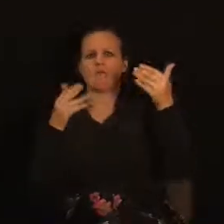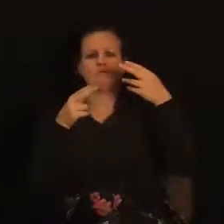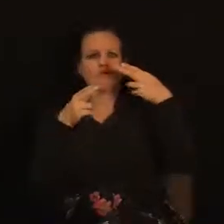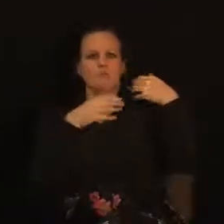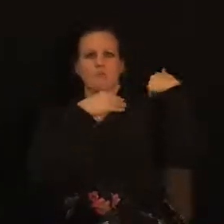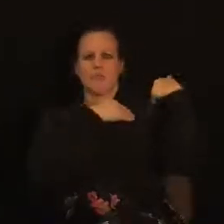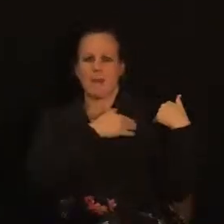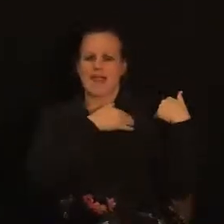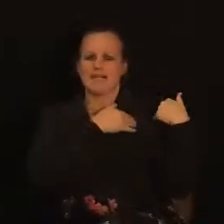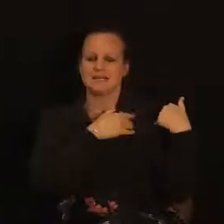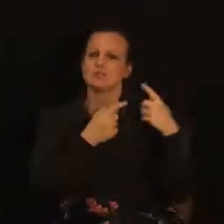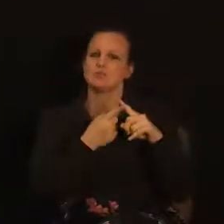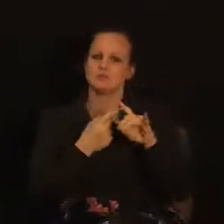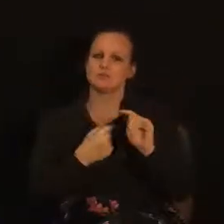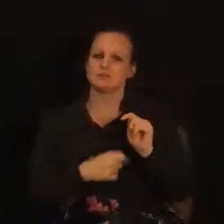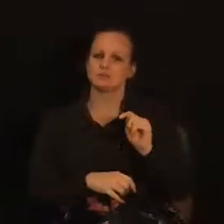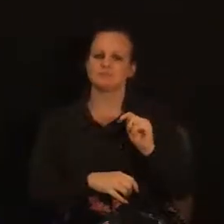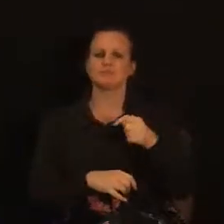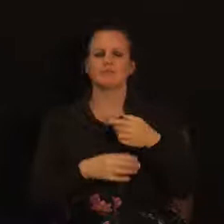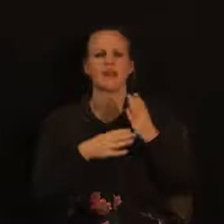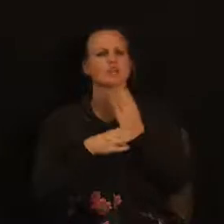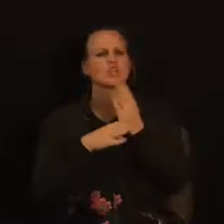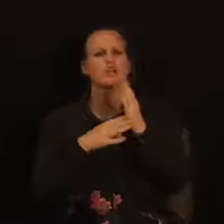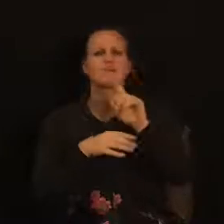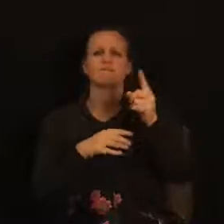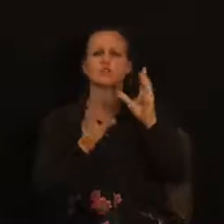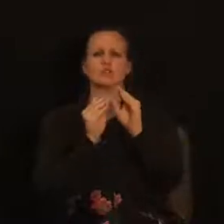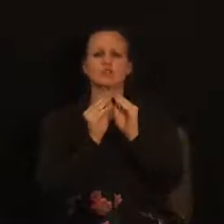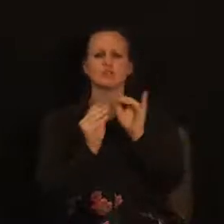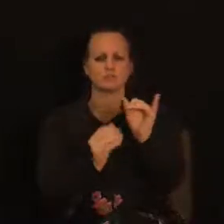shared this in the first service, but when I was preparing my notes